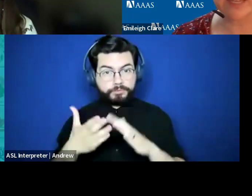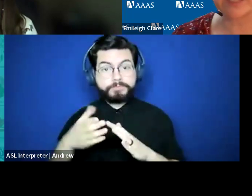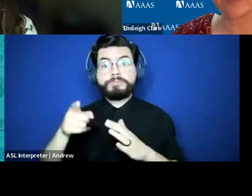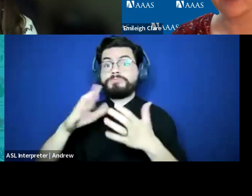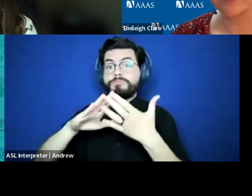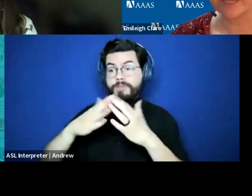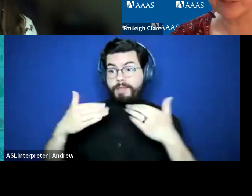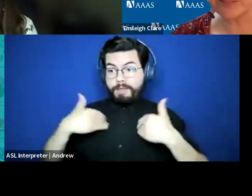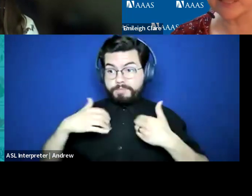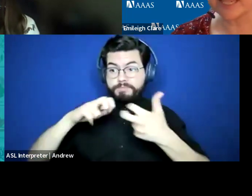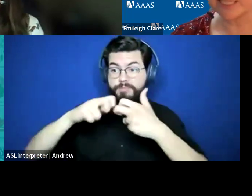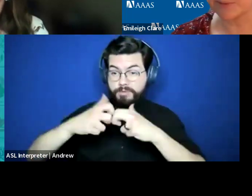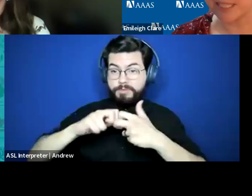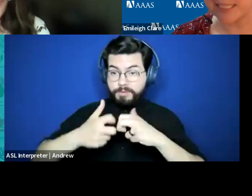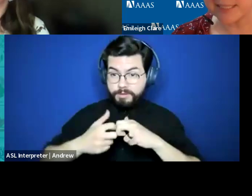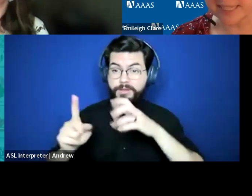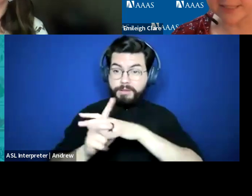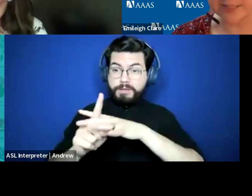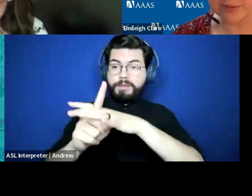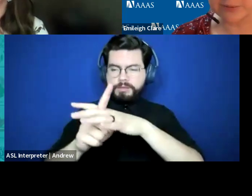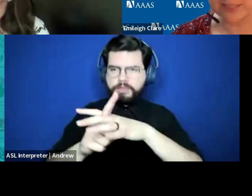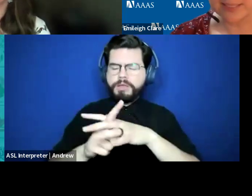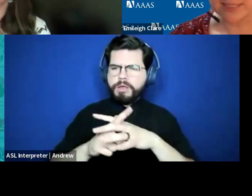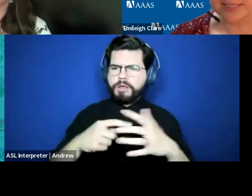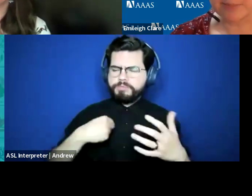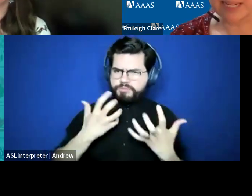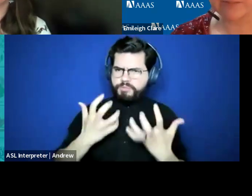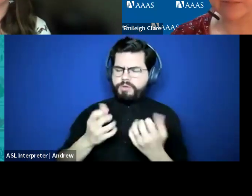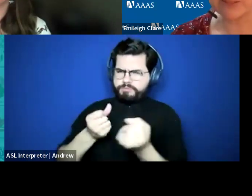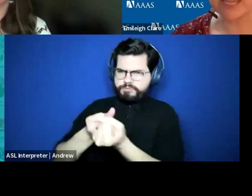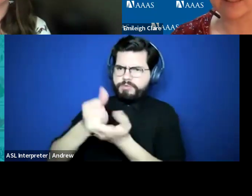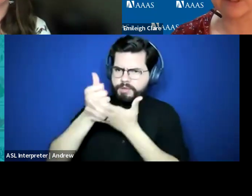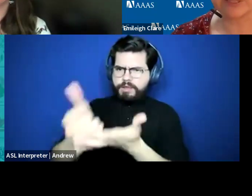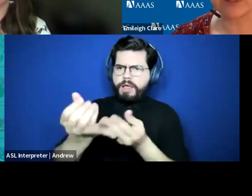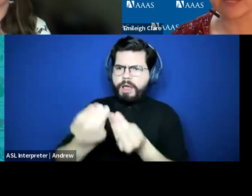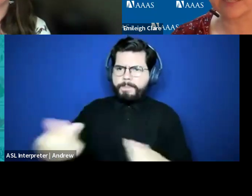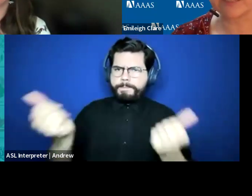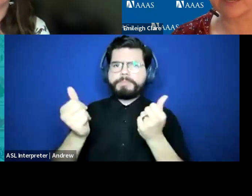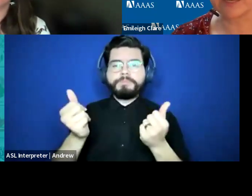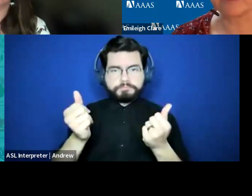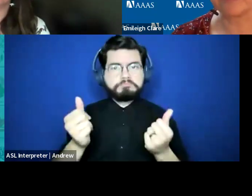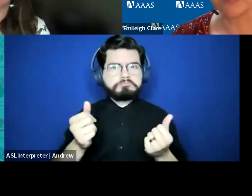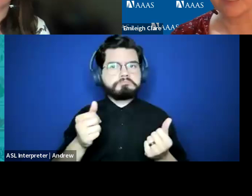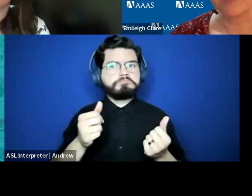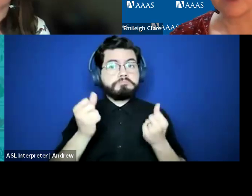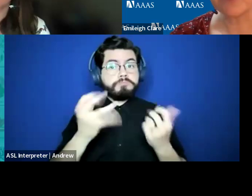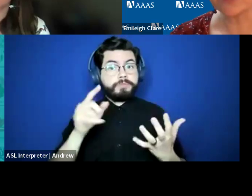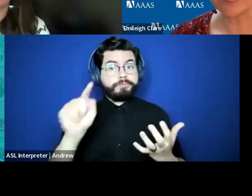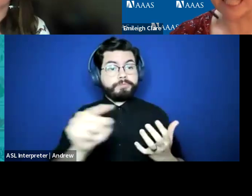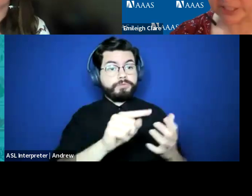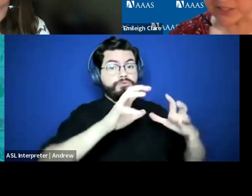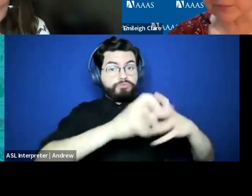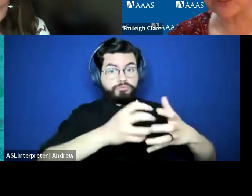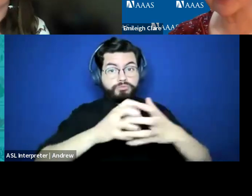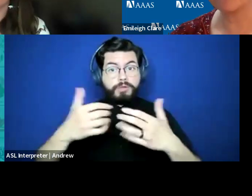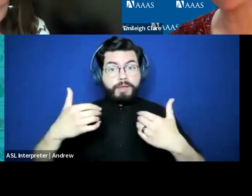problems with their skills and expertise. And so many of those have early career members